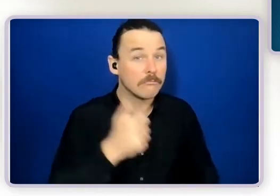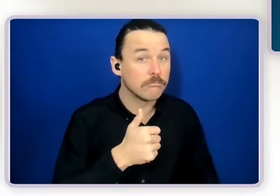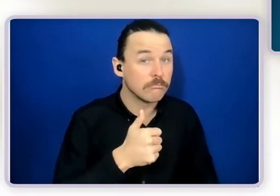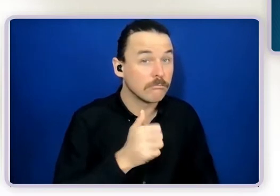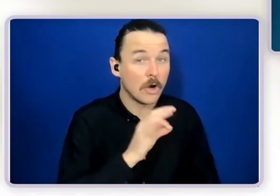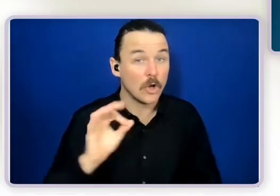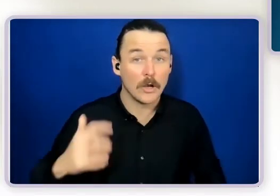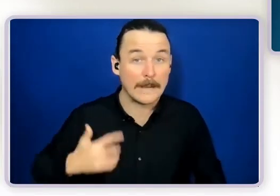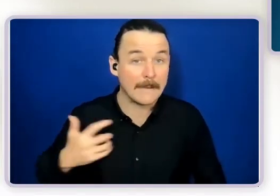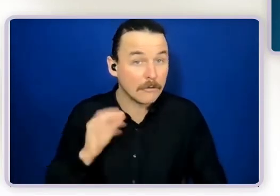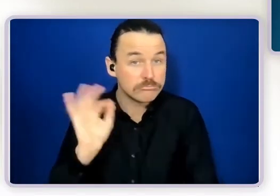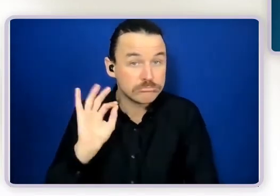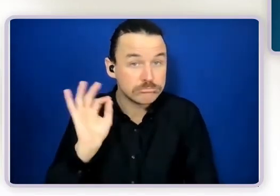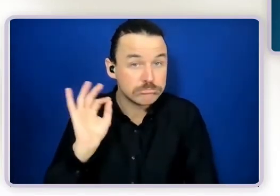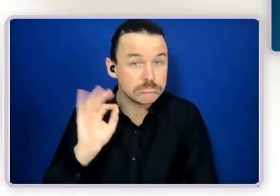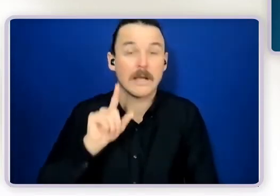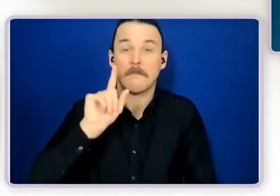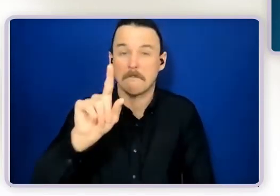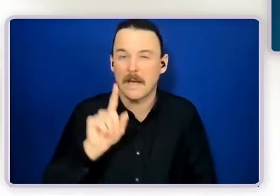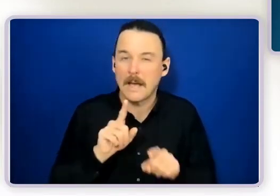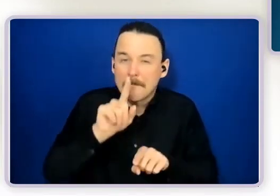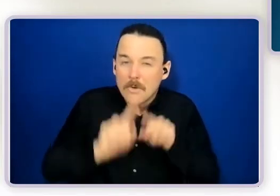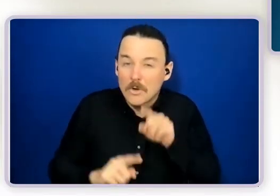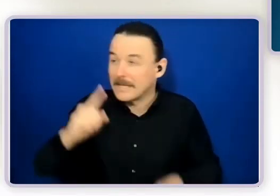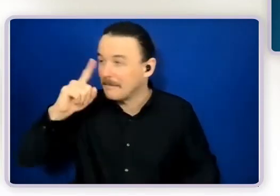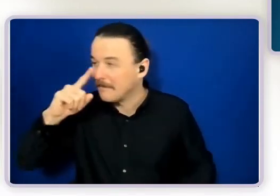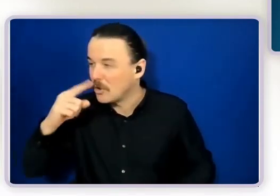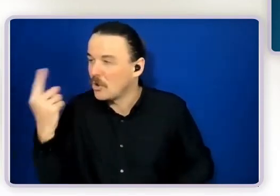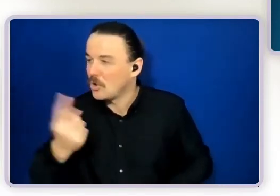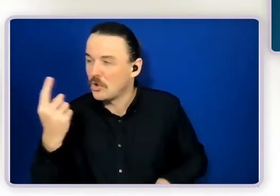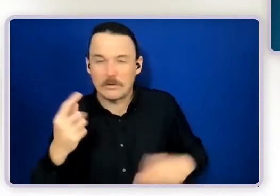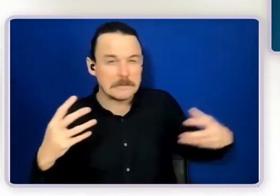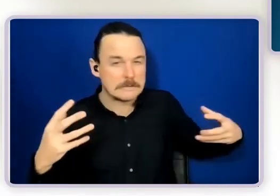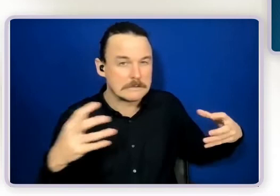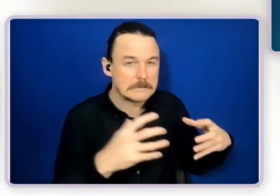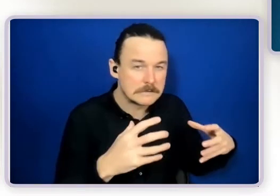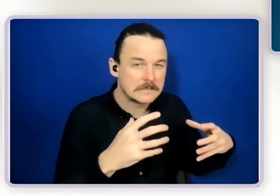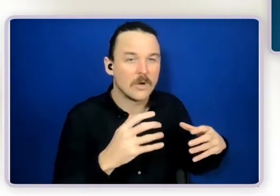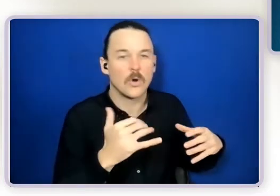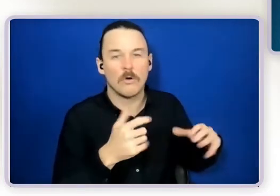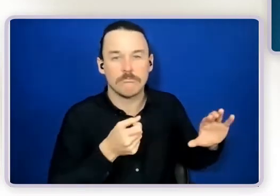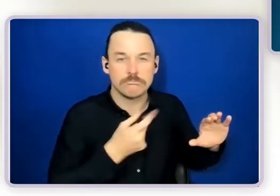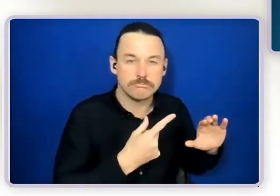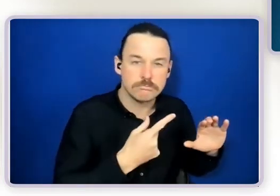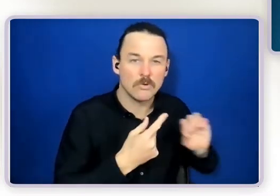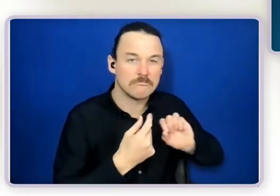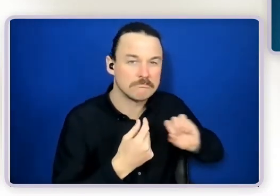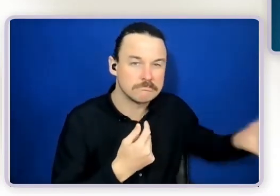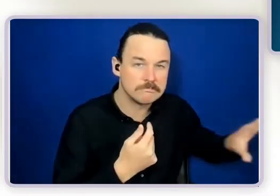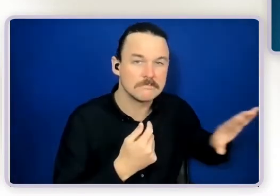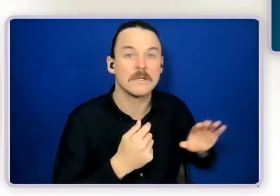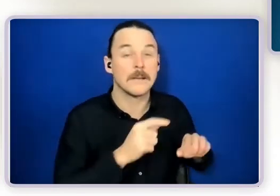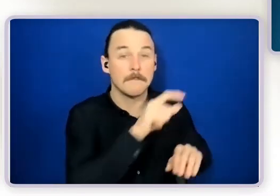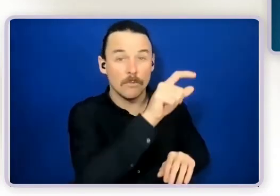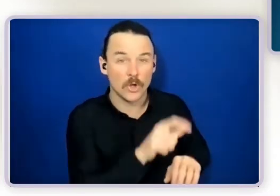who subject others to restraint are not trained in restraint, and therefore